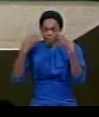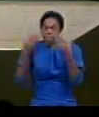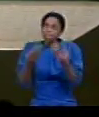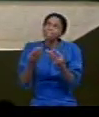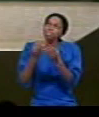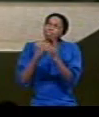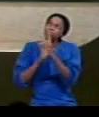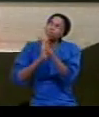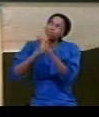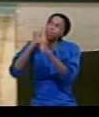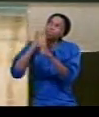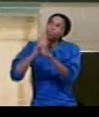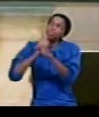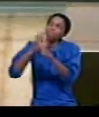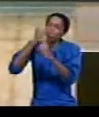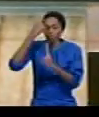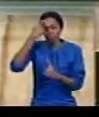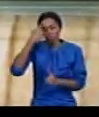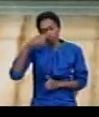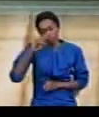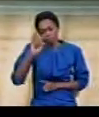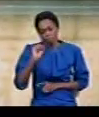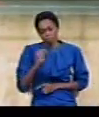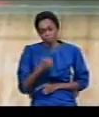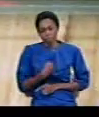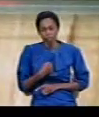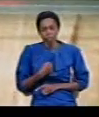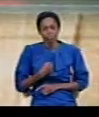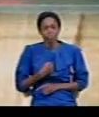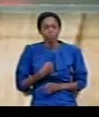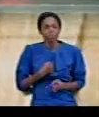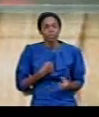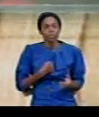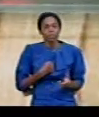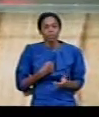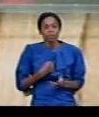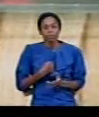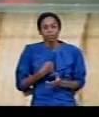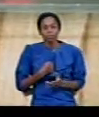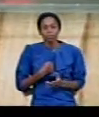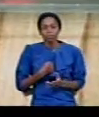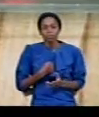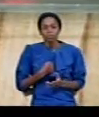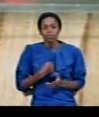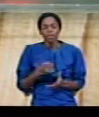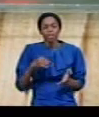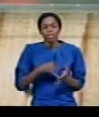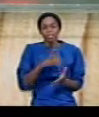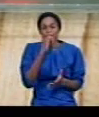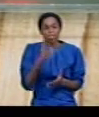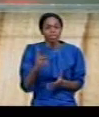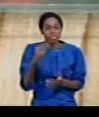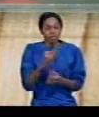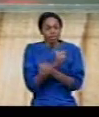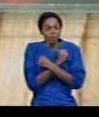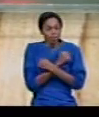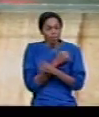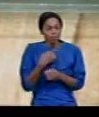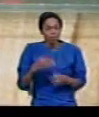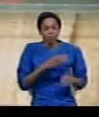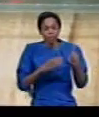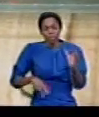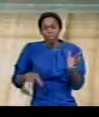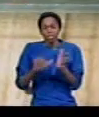gave himself for me. It's the love of Christ that has saved me, not the works of the law,